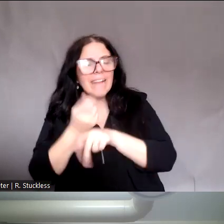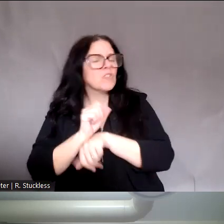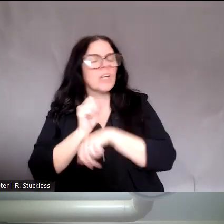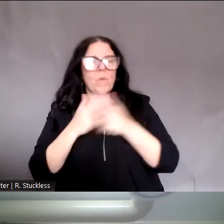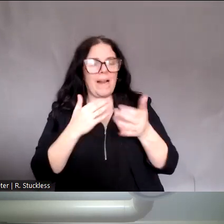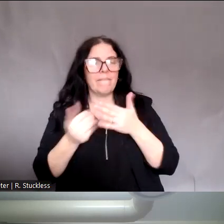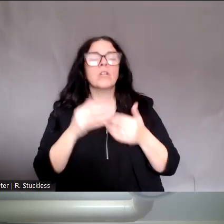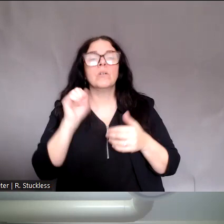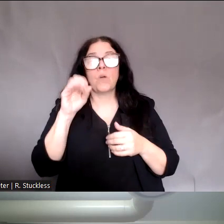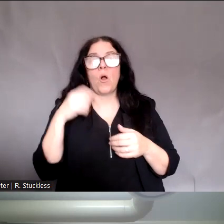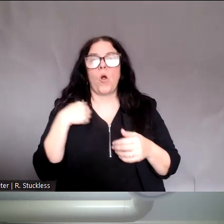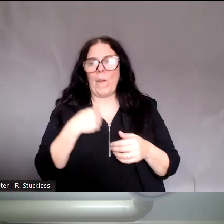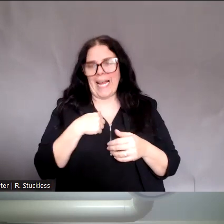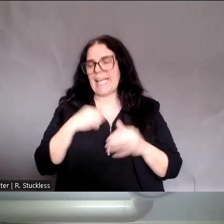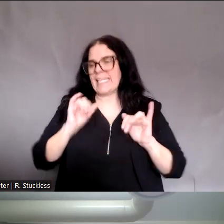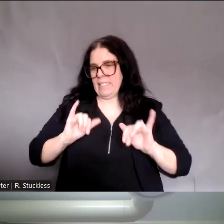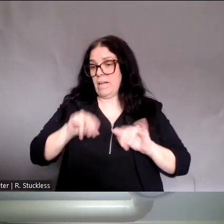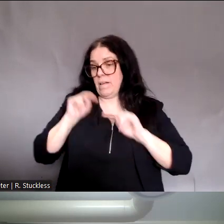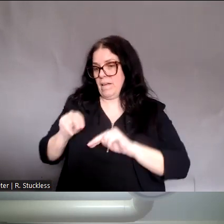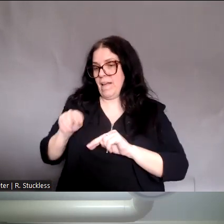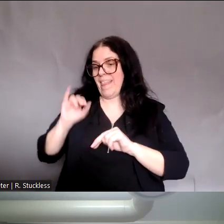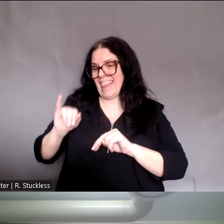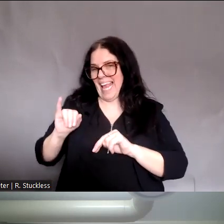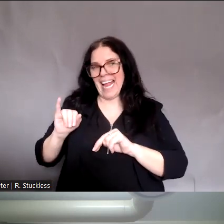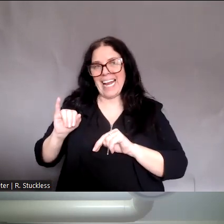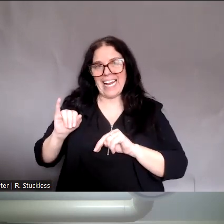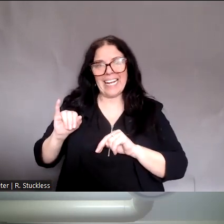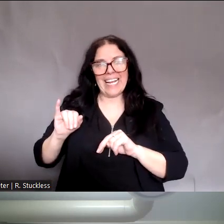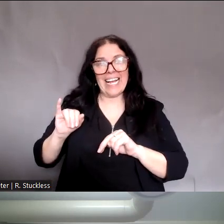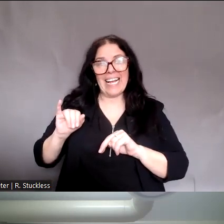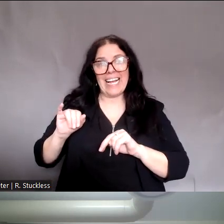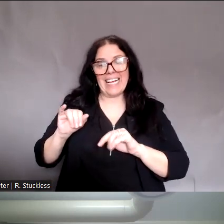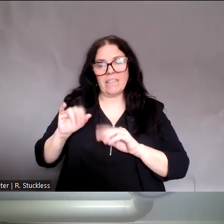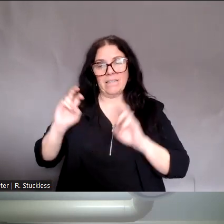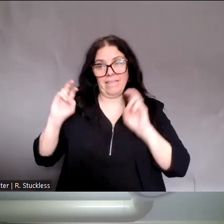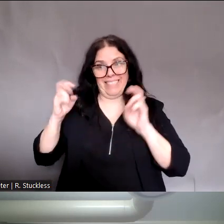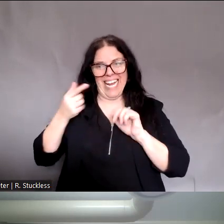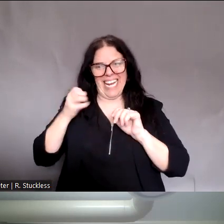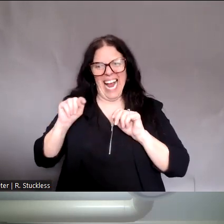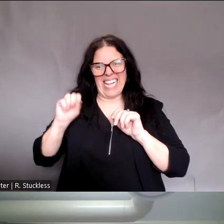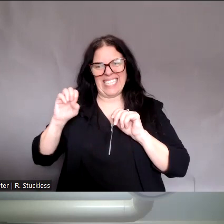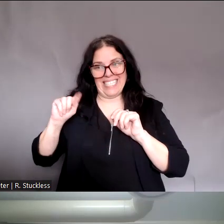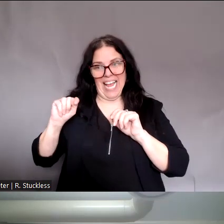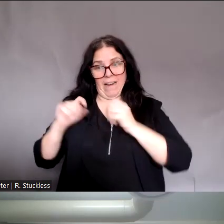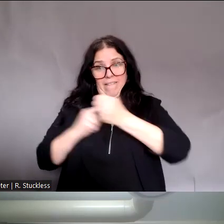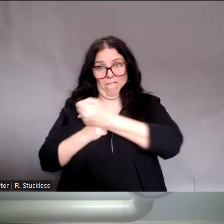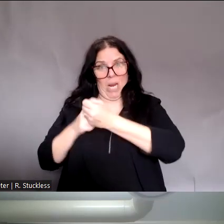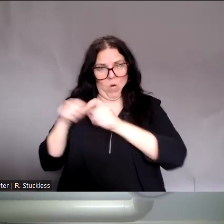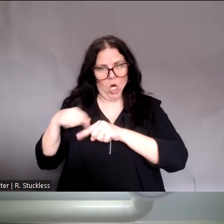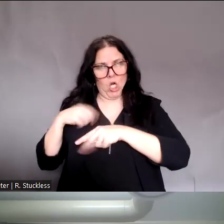took the Get Set Learn curriculum, or the Get Set Learn framework, and we